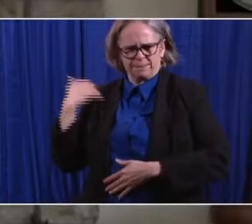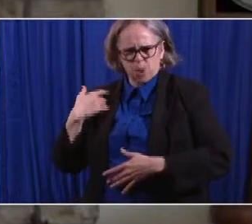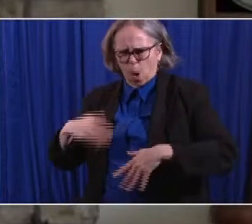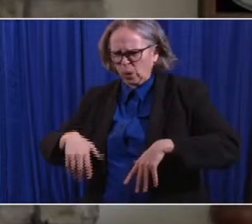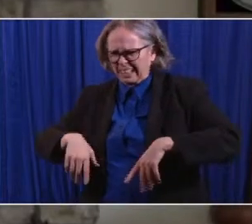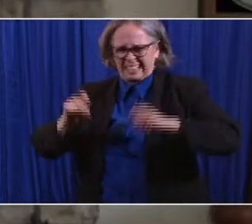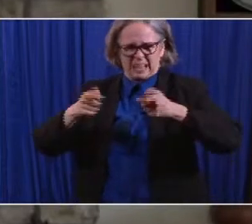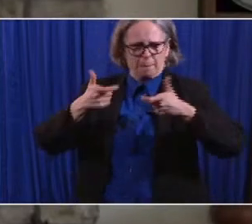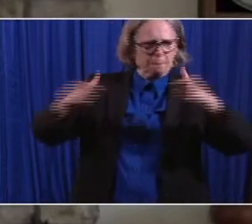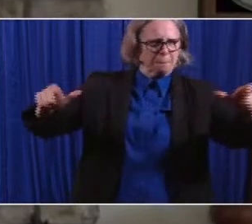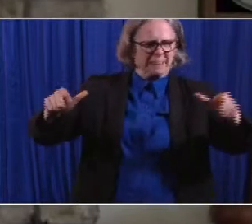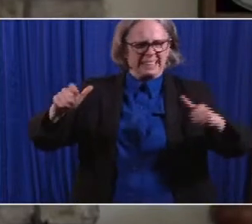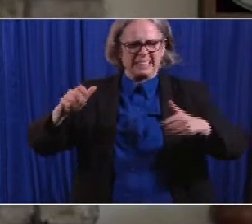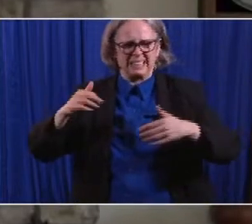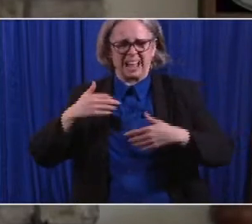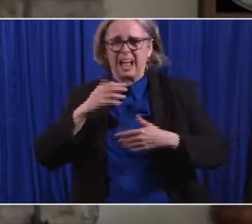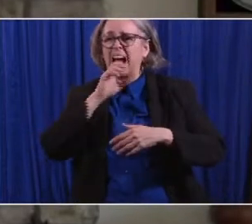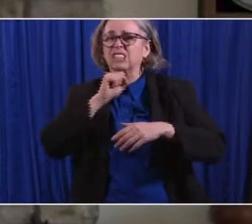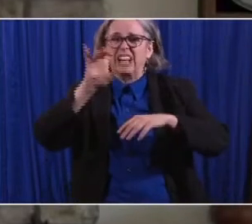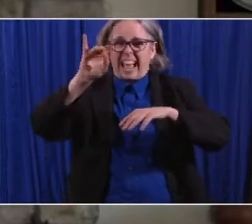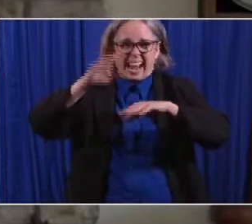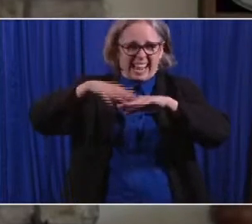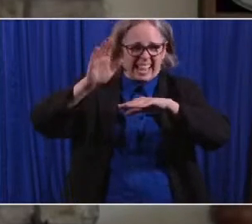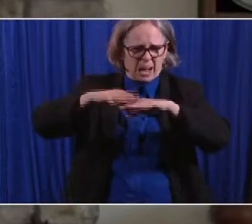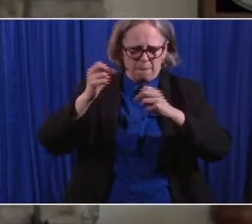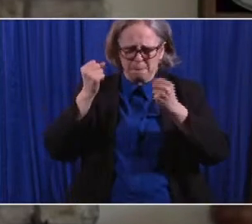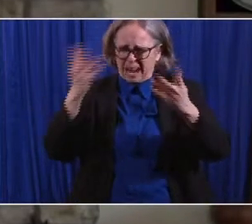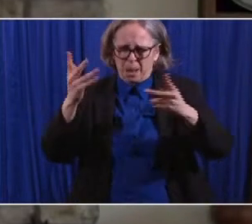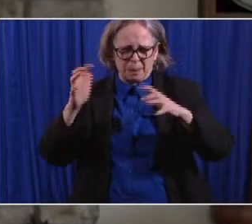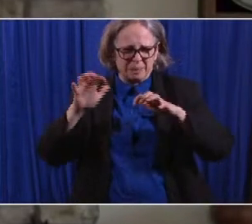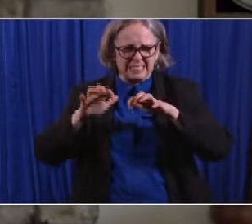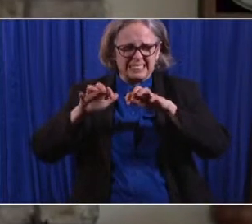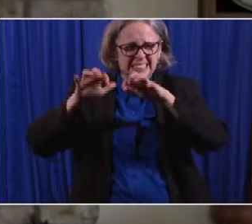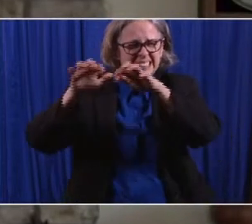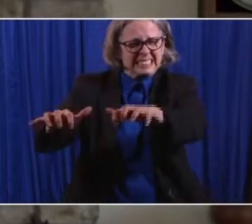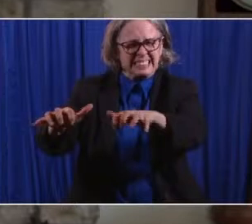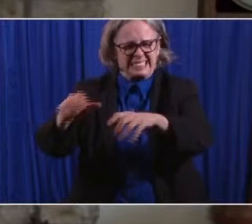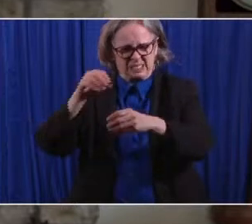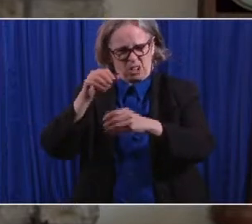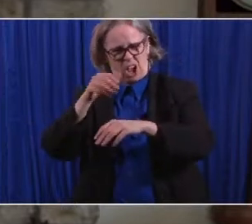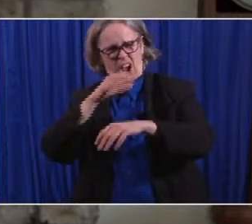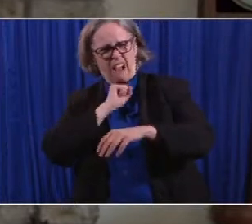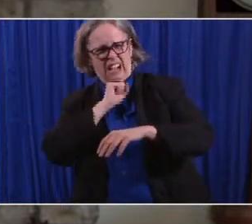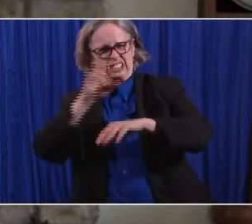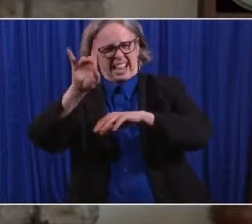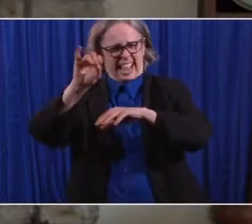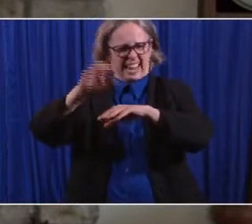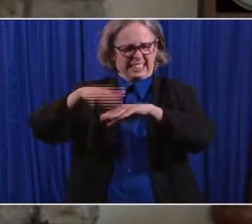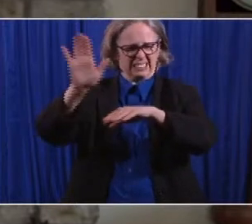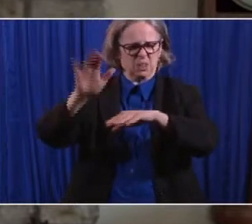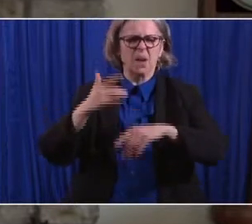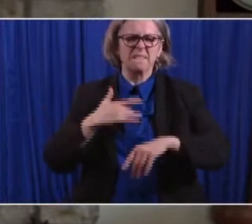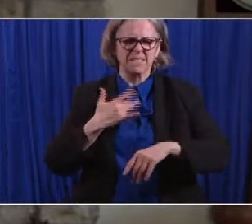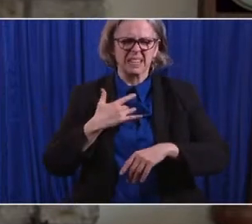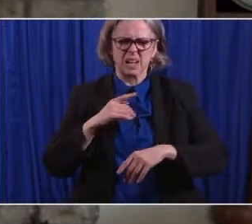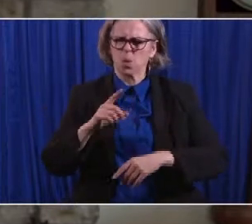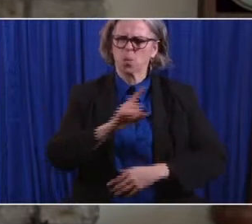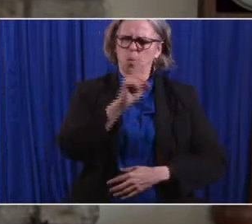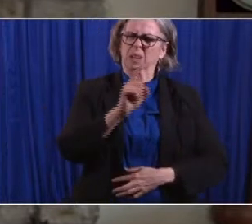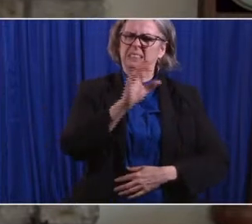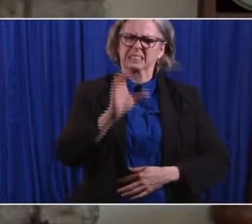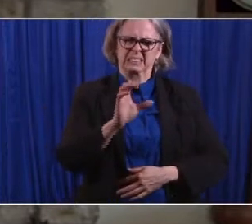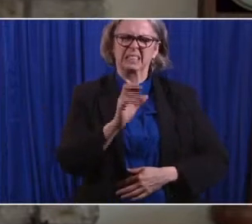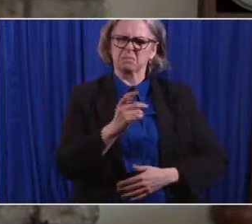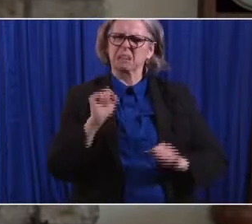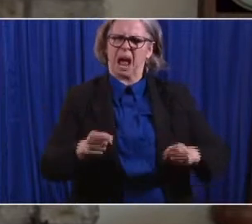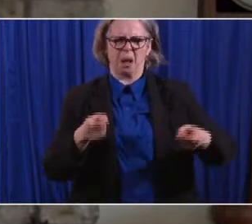of age and older is a big group in the state of Ohio. We think that this is the time to do this because